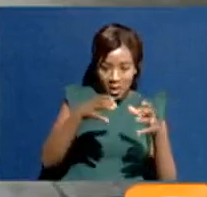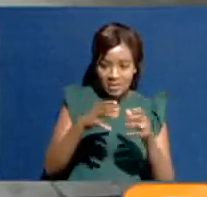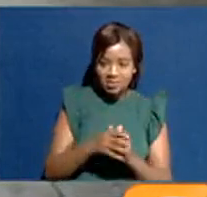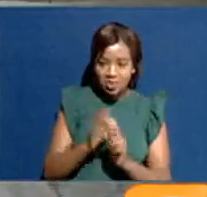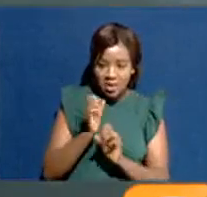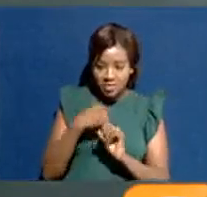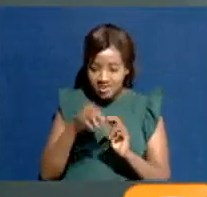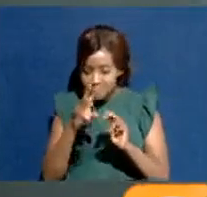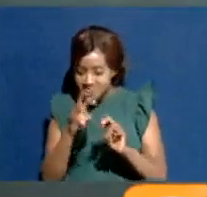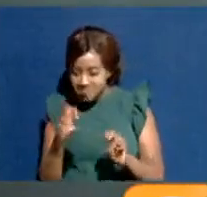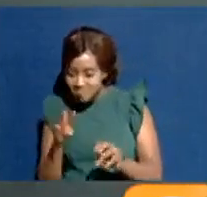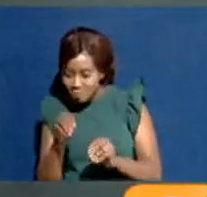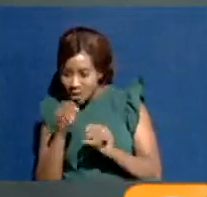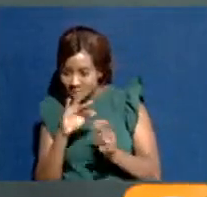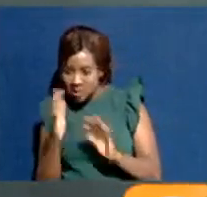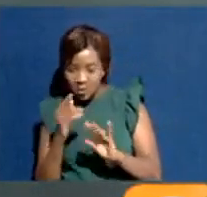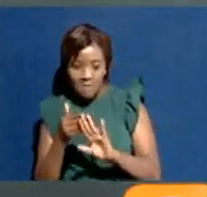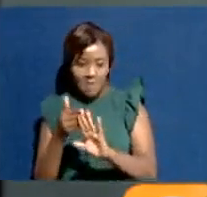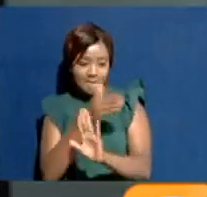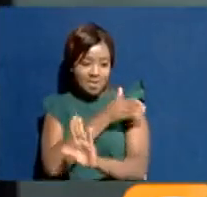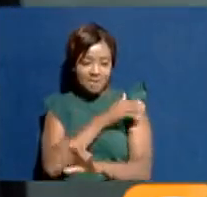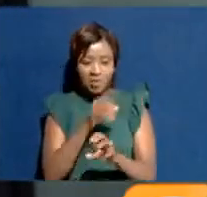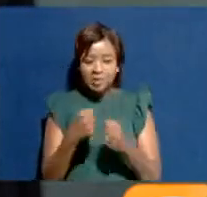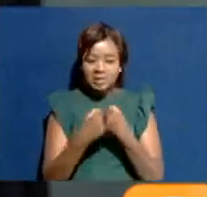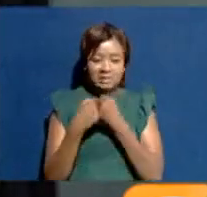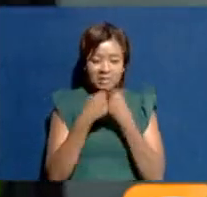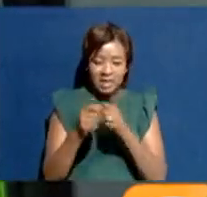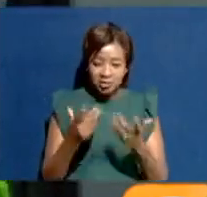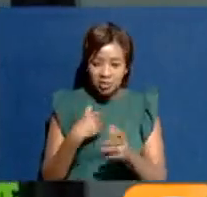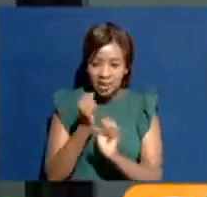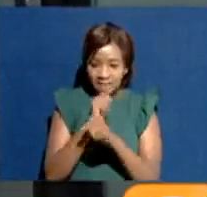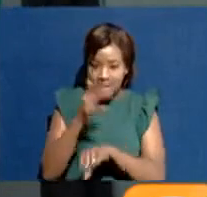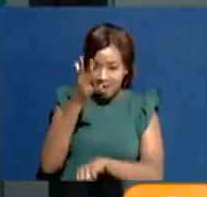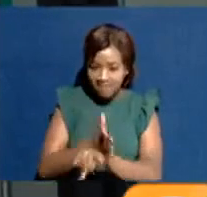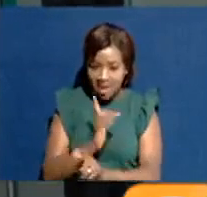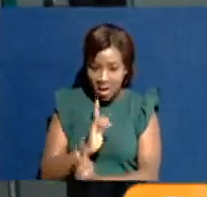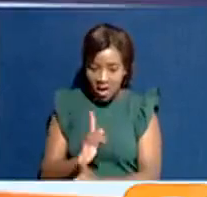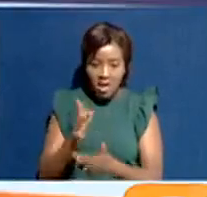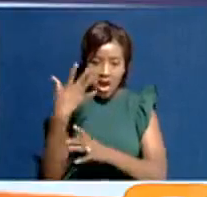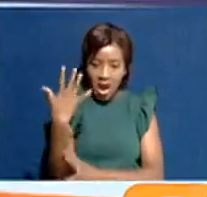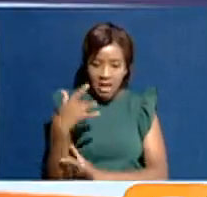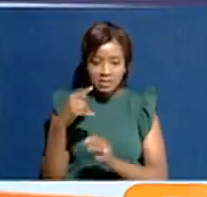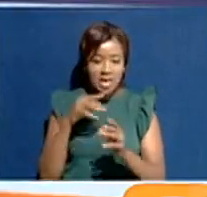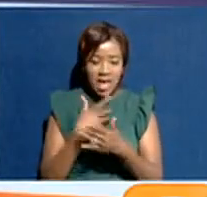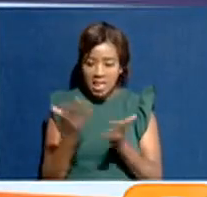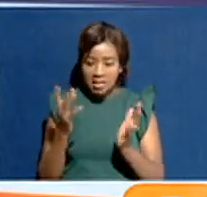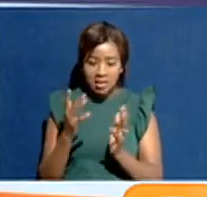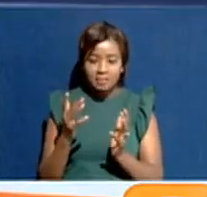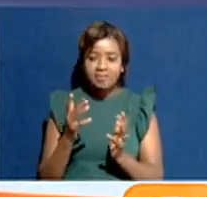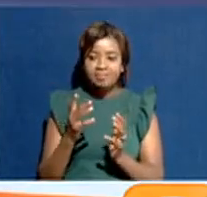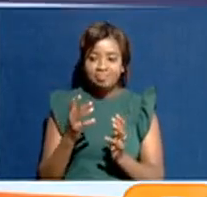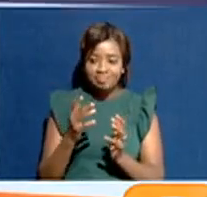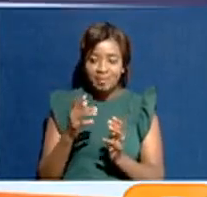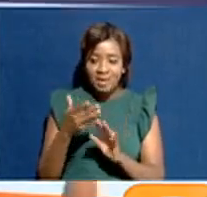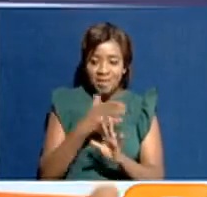are manufactured. The challenge in the past is that producing a prosthetic has been very expensive. So a prosthetic that used to